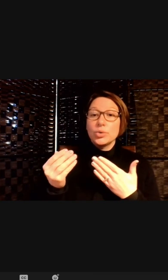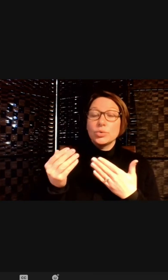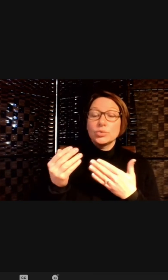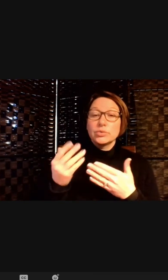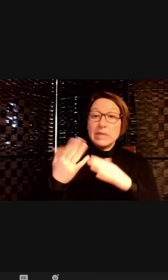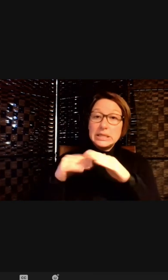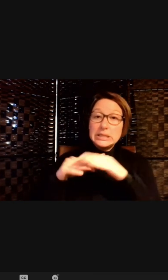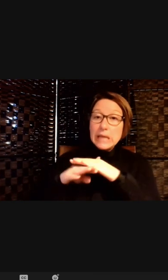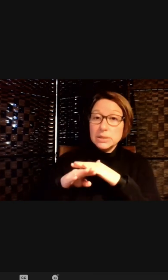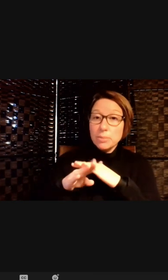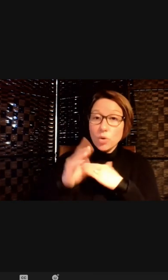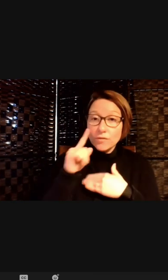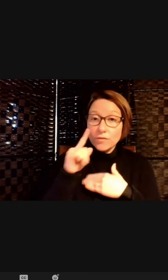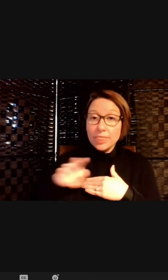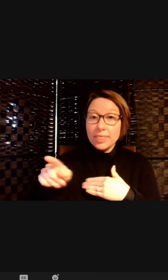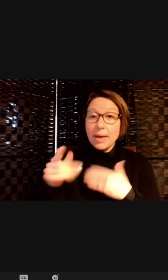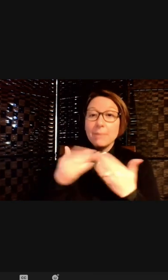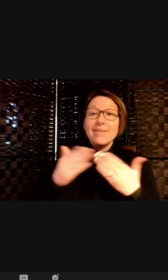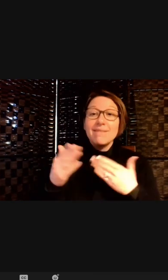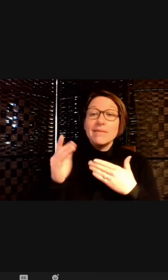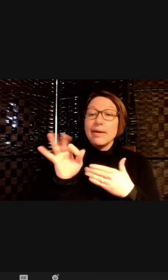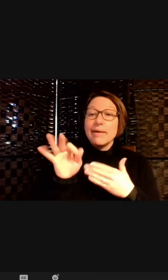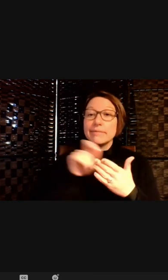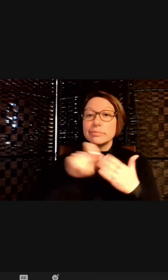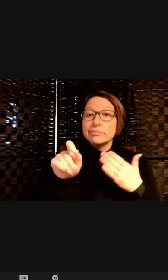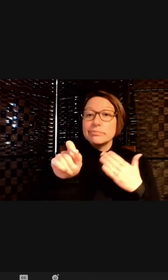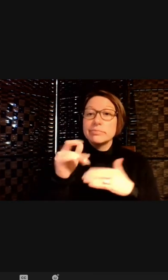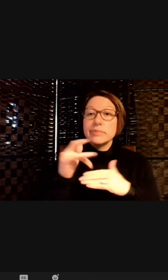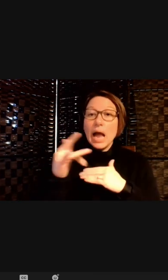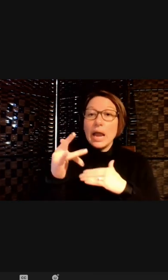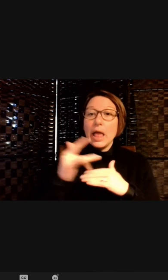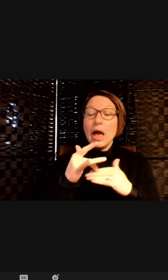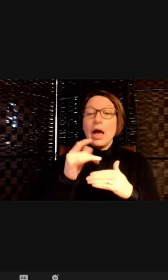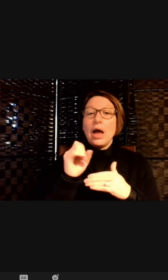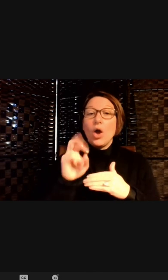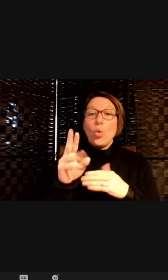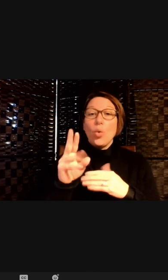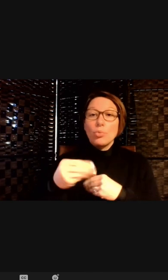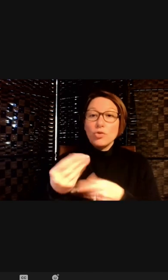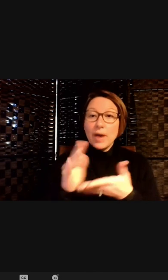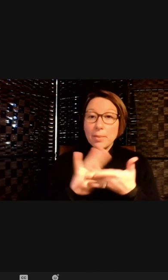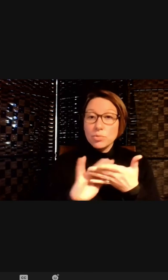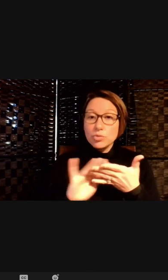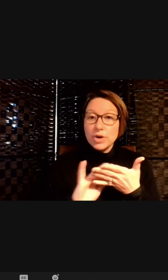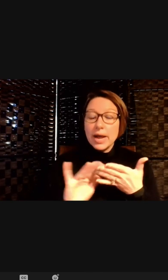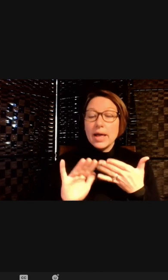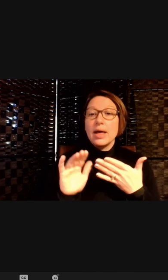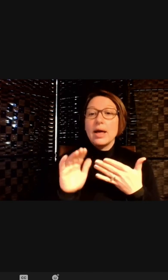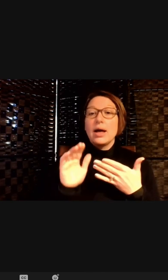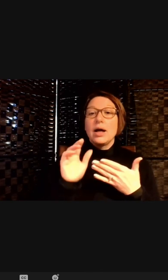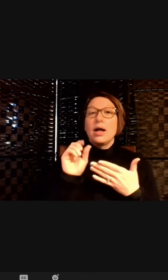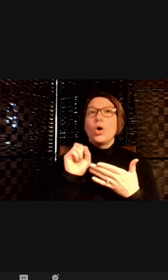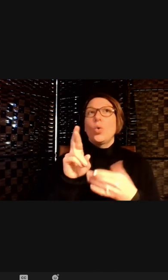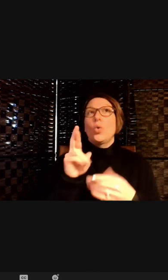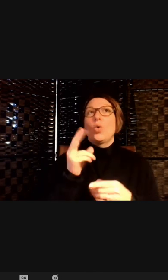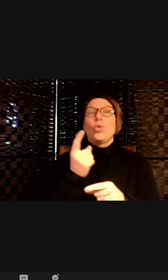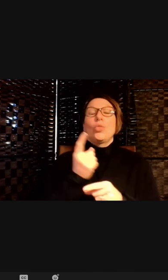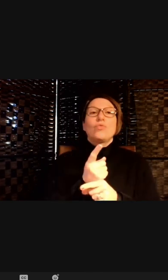format. So even if I did highlight things, or even if I did provide Braille to the Braille reader, or the right